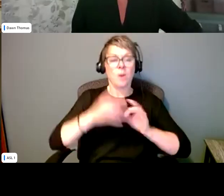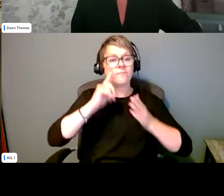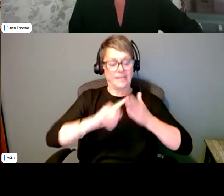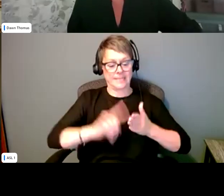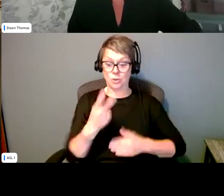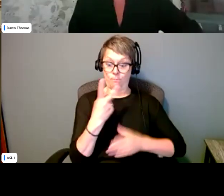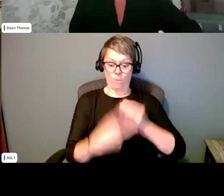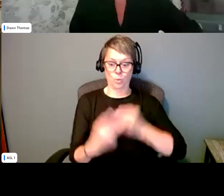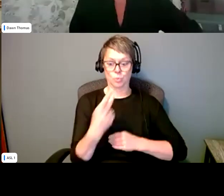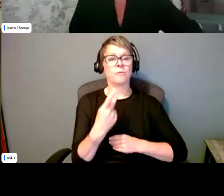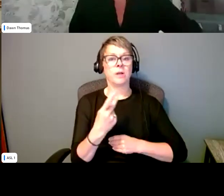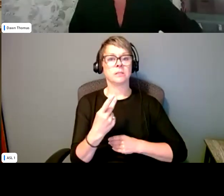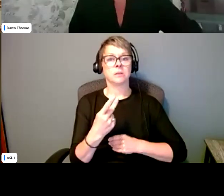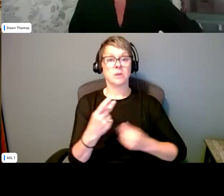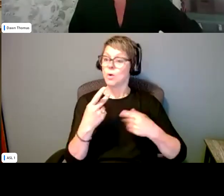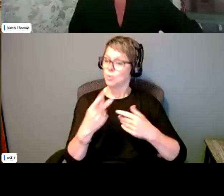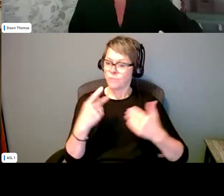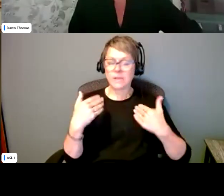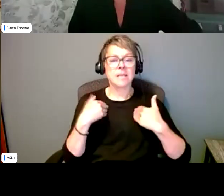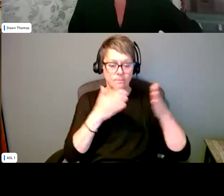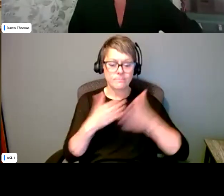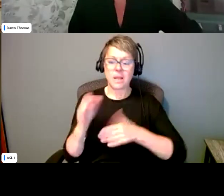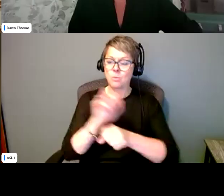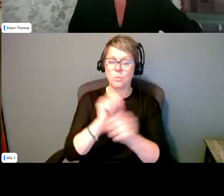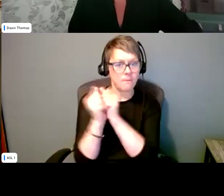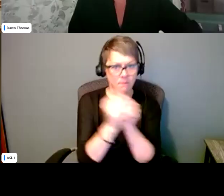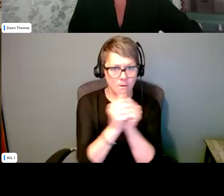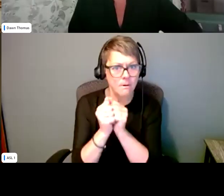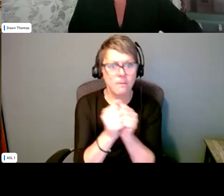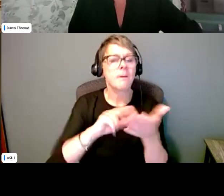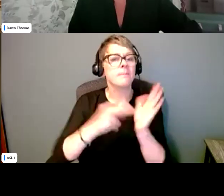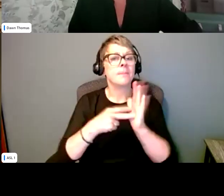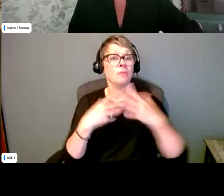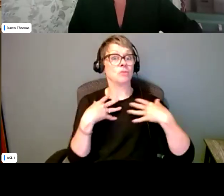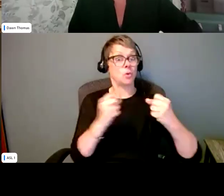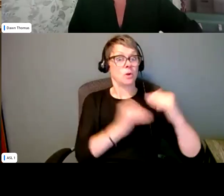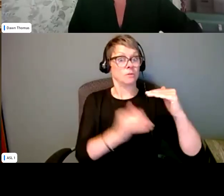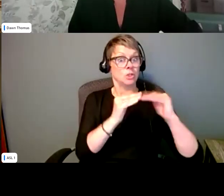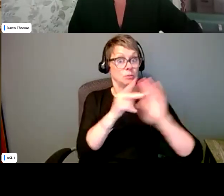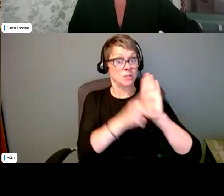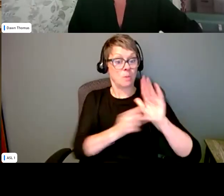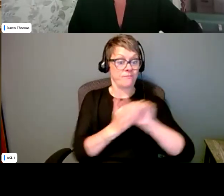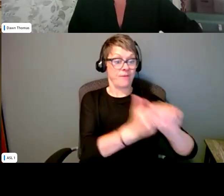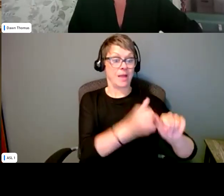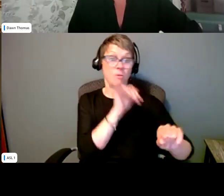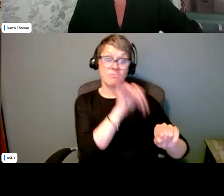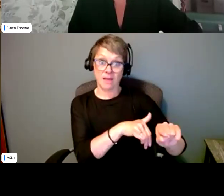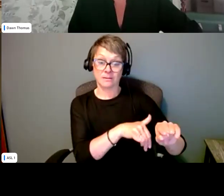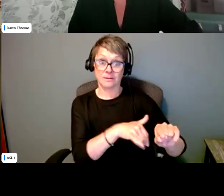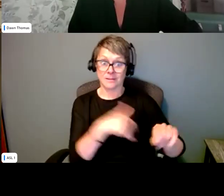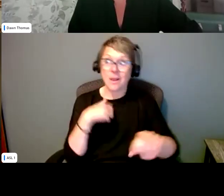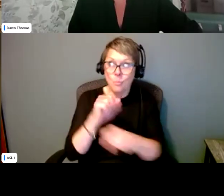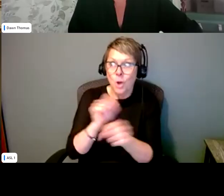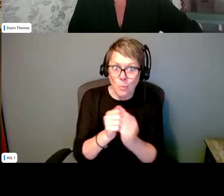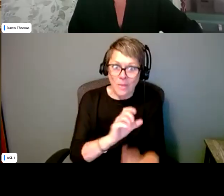we had a mandate to work together, be guided by restorative justice principles. And as you can imagine, I was working with a police